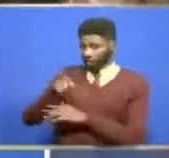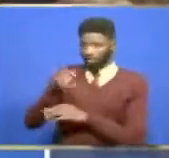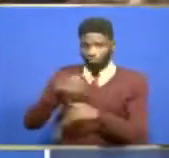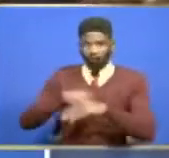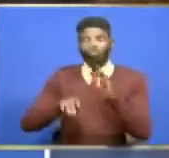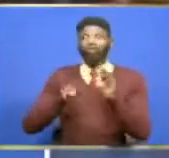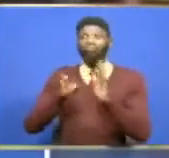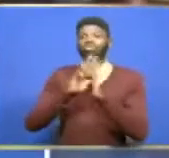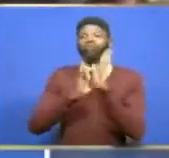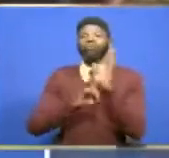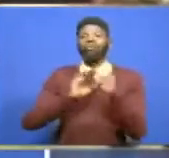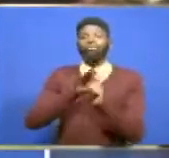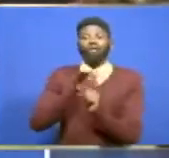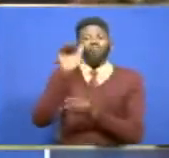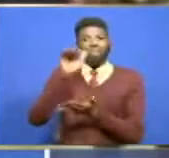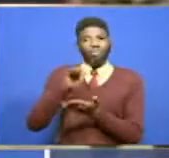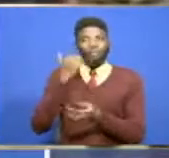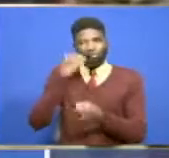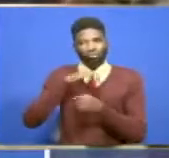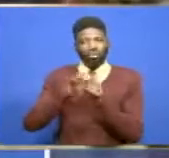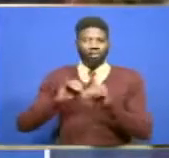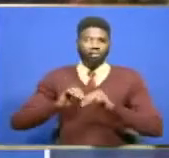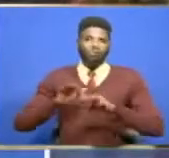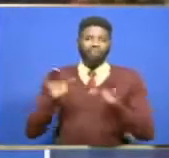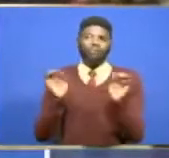Kamar reporting for Channel 1, Lunchtime News.